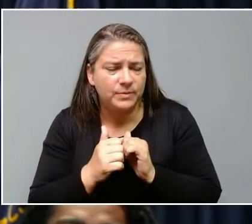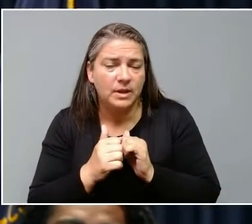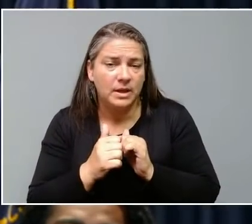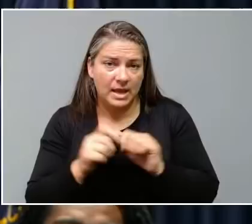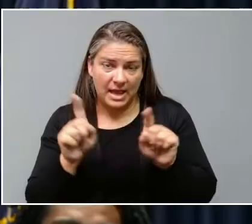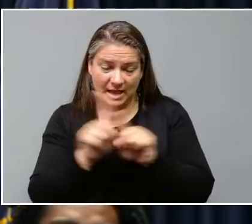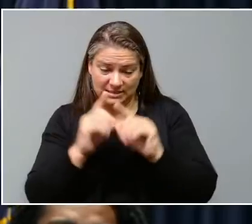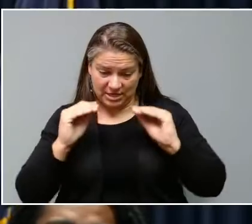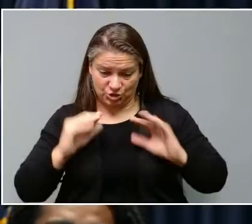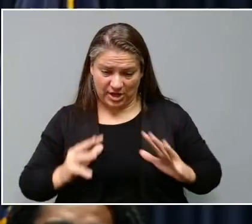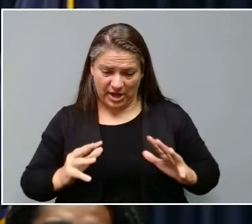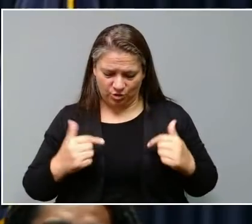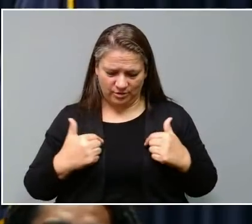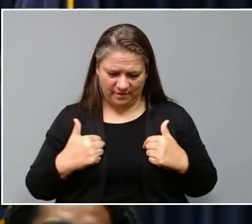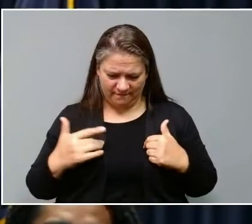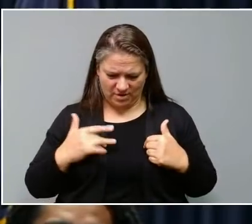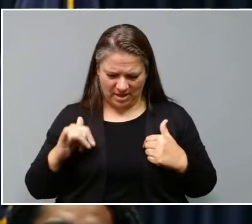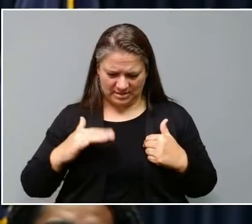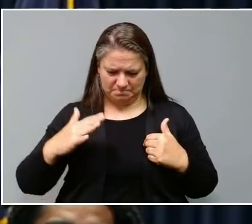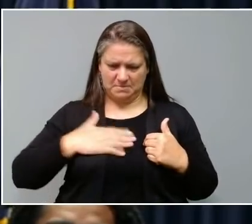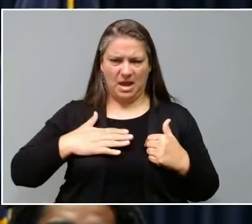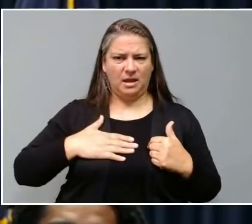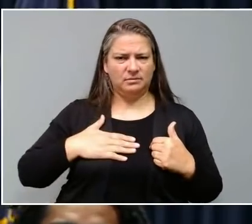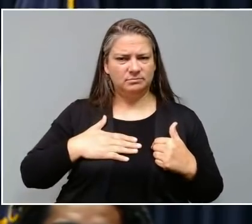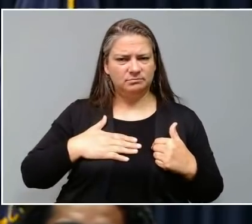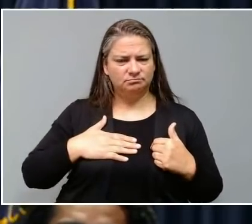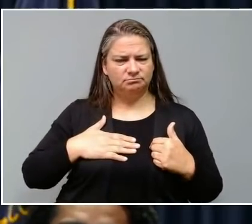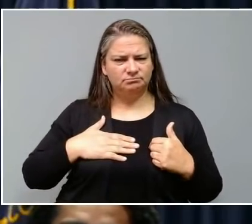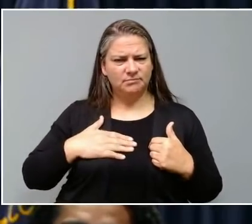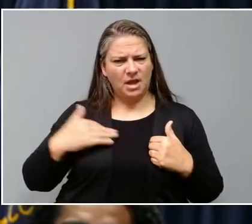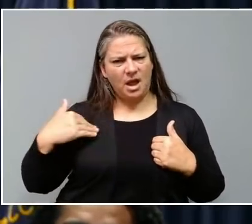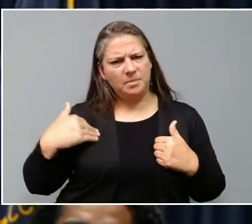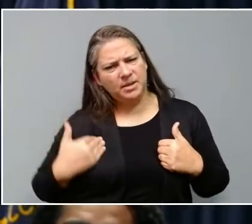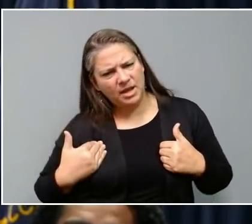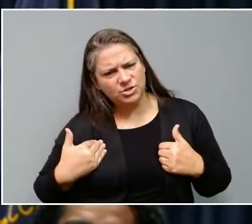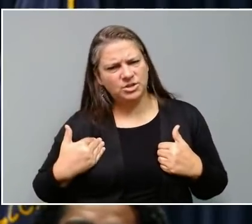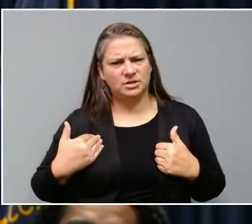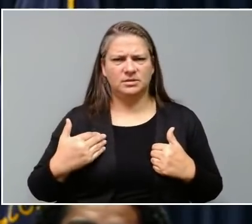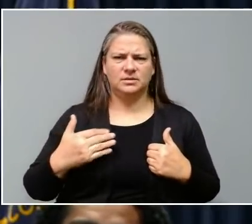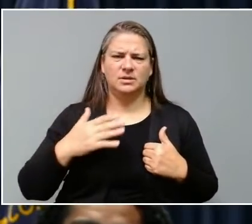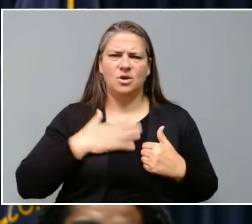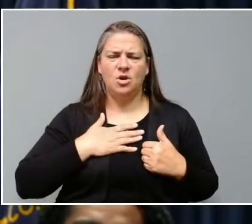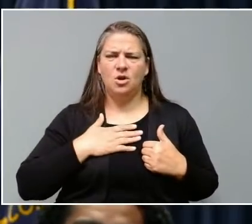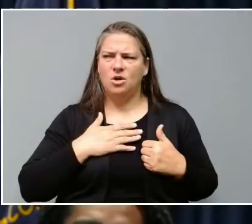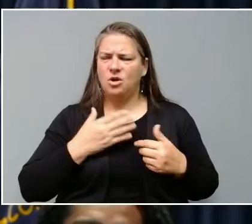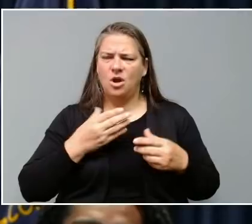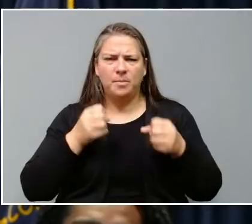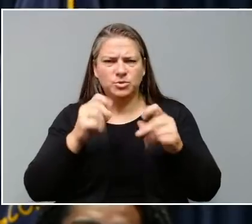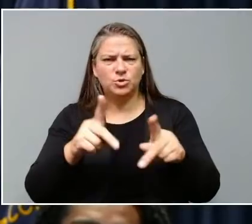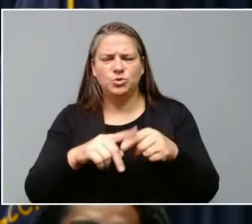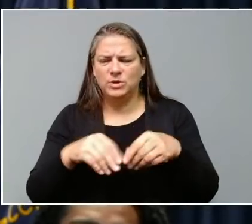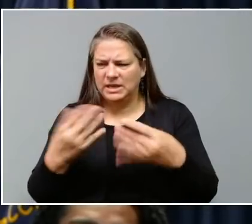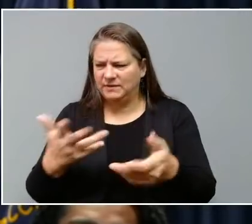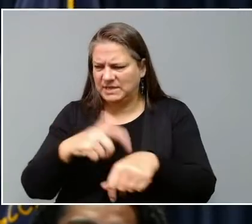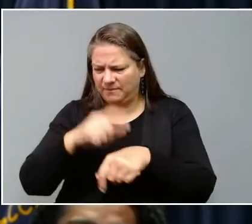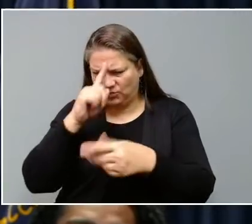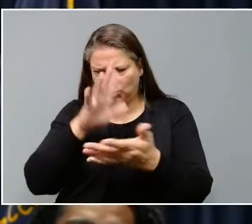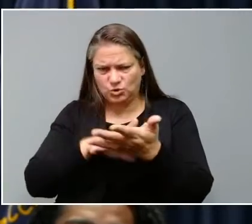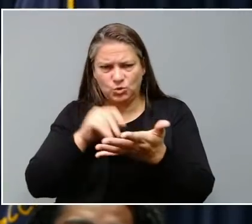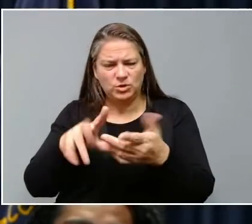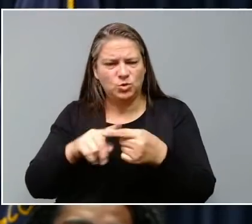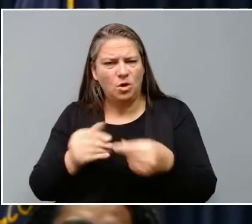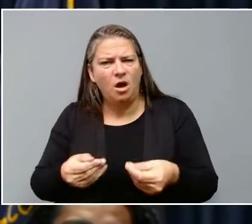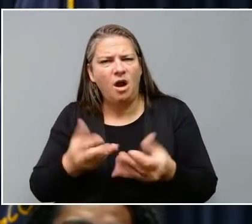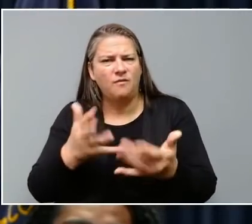is our obligation and our opportunity to give this time for our students to provide that support. In these